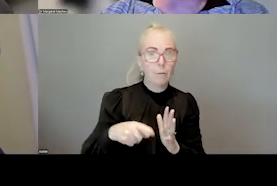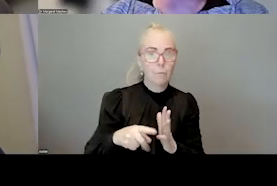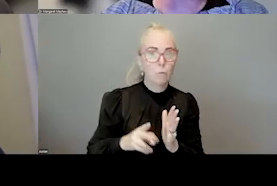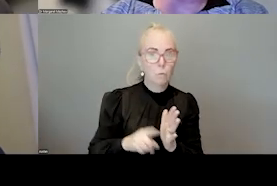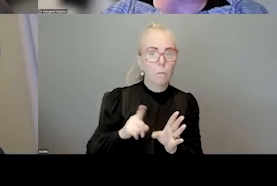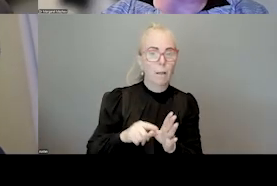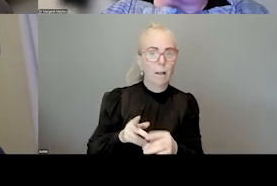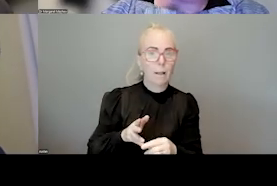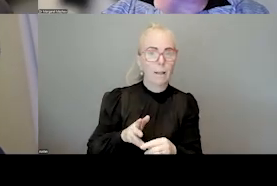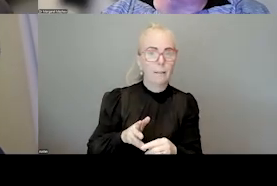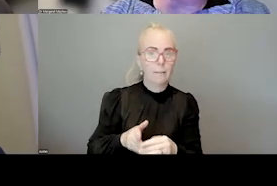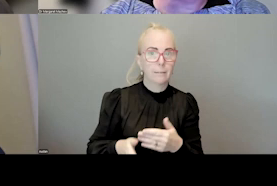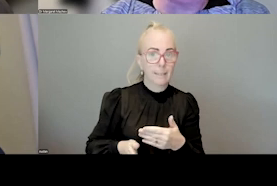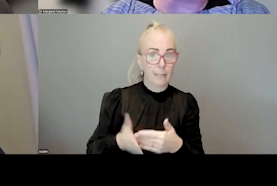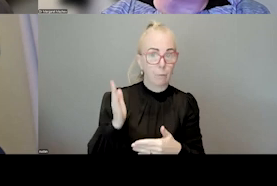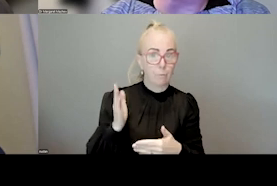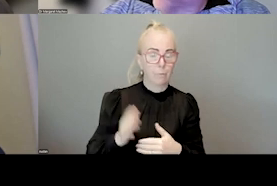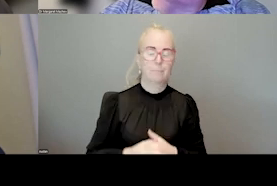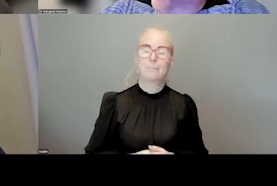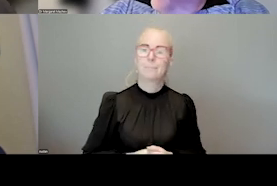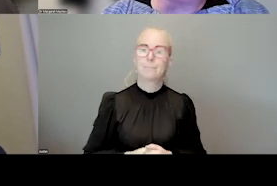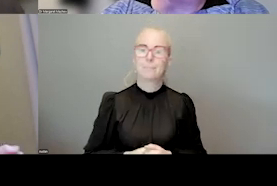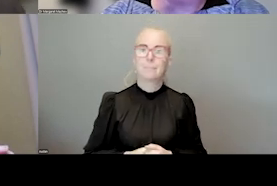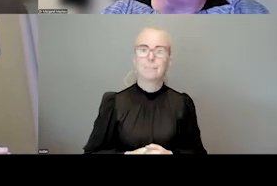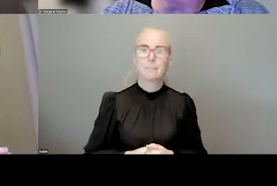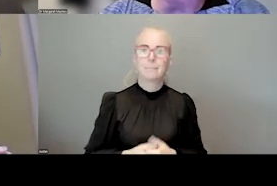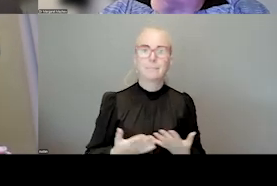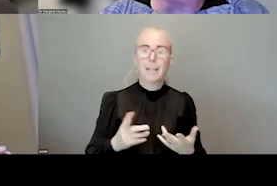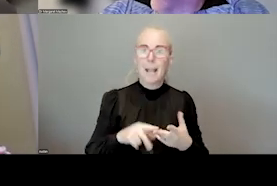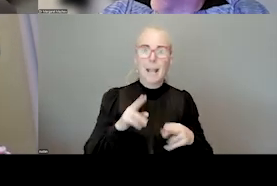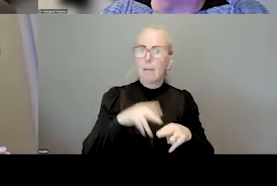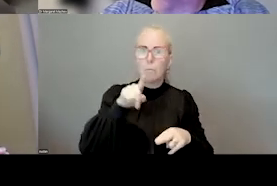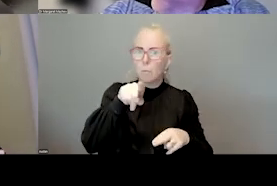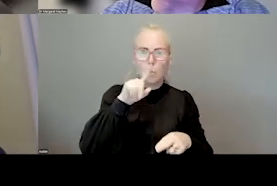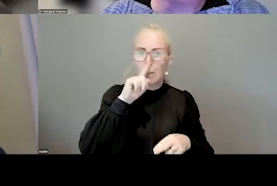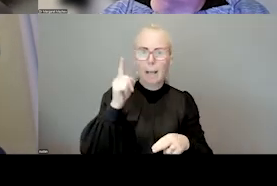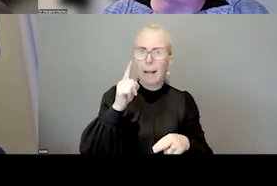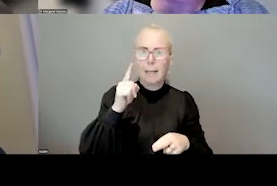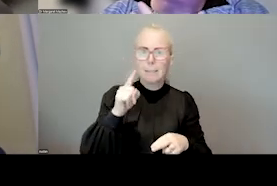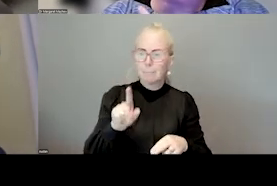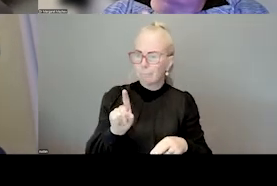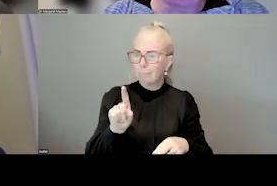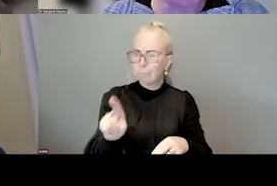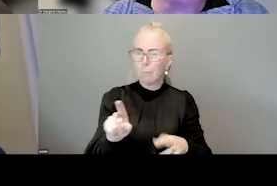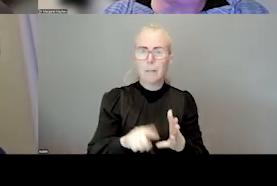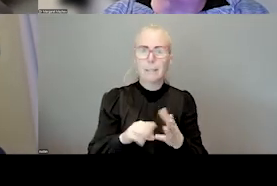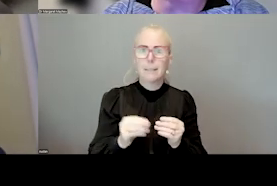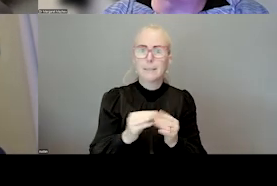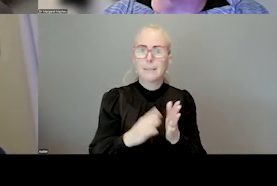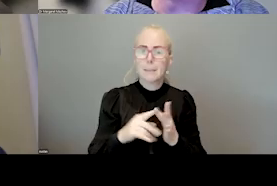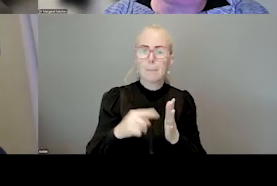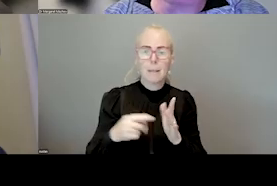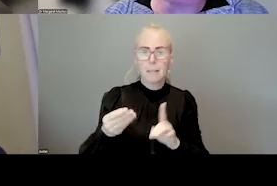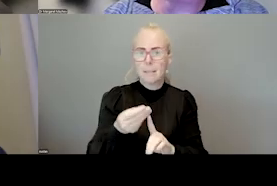for some reason the cat eats your modem because you haven't fed them or something, or